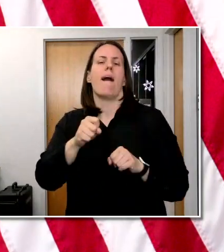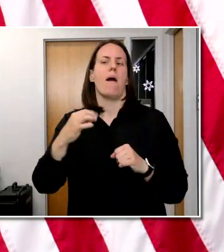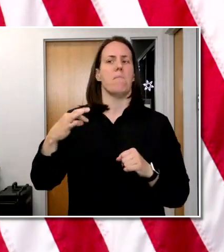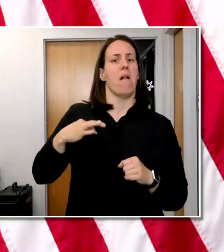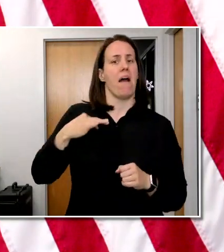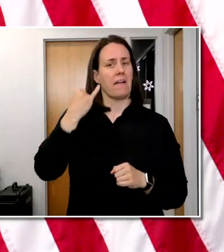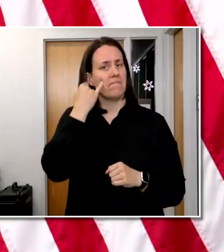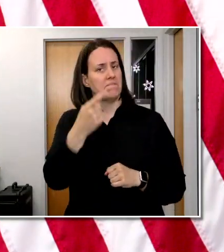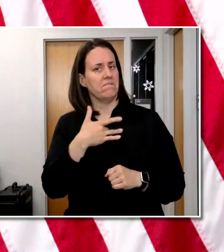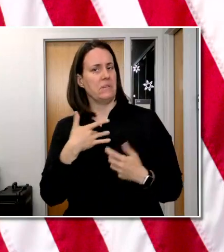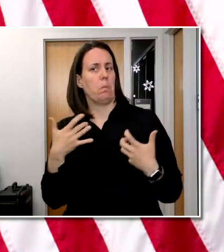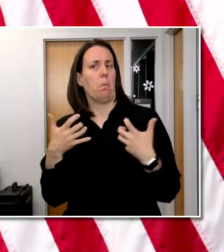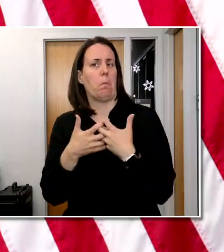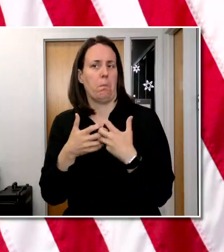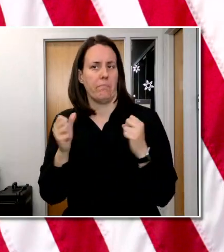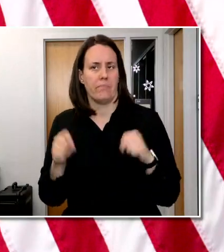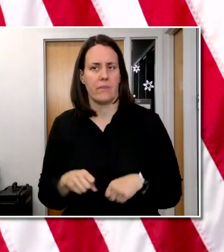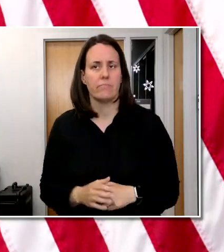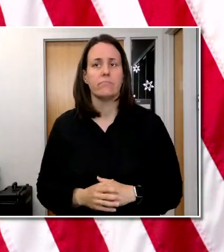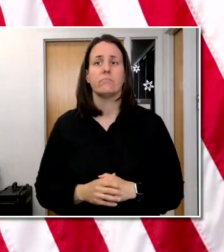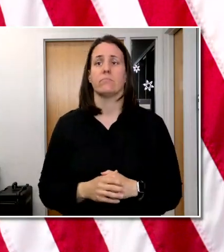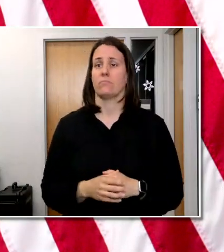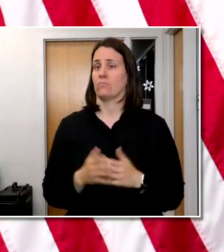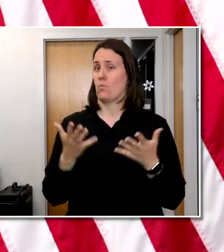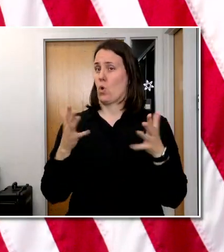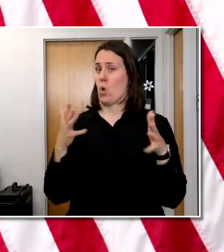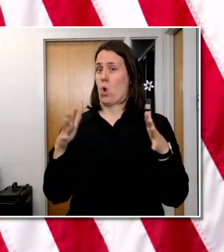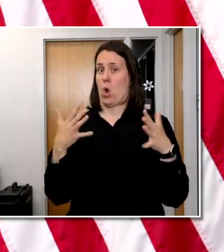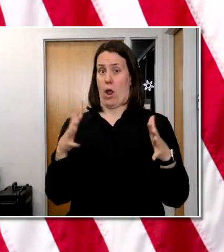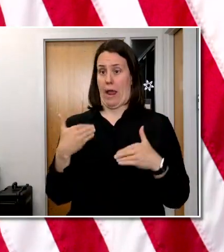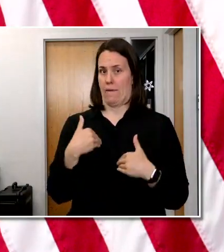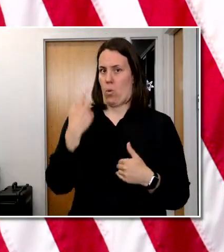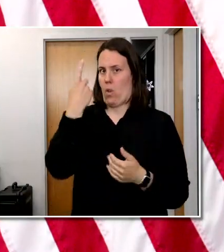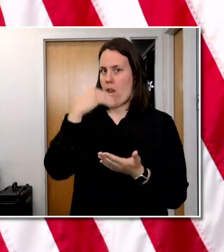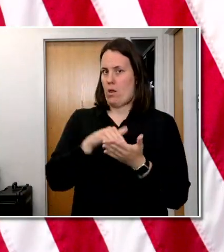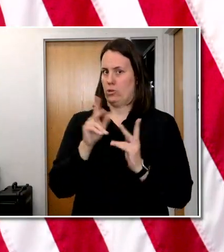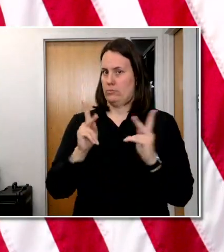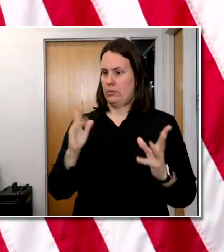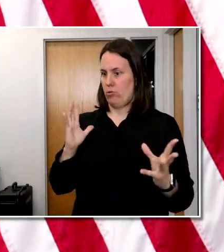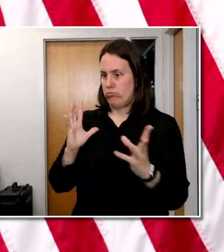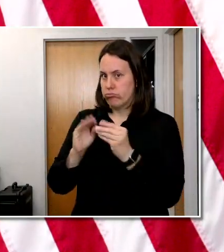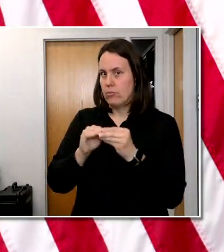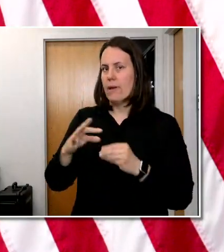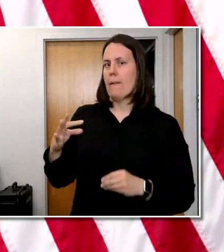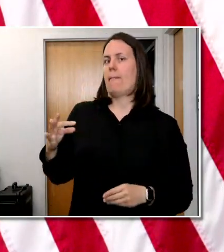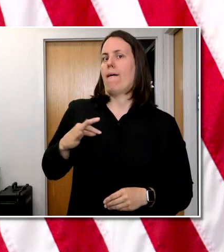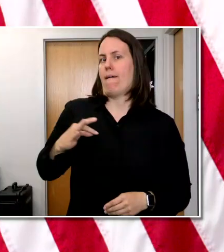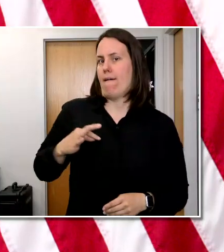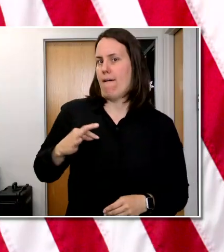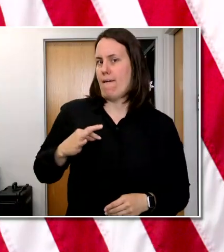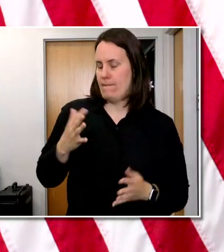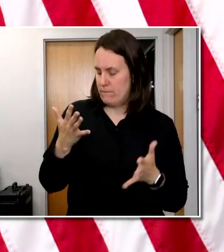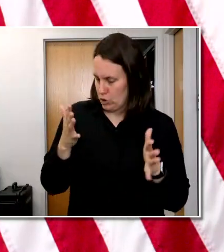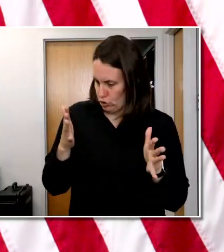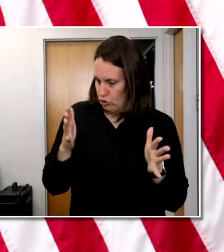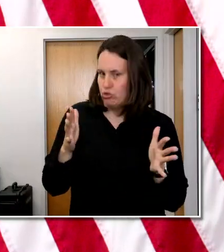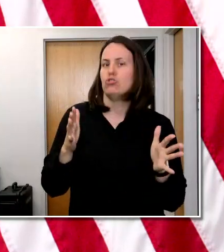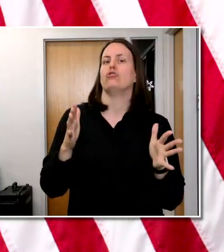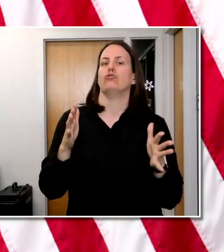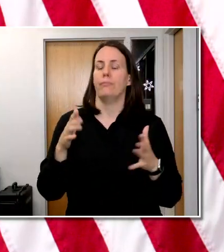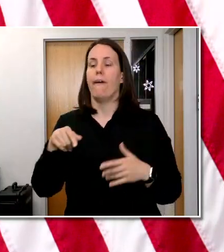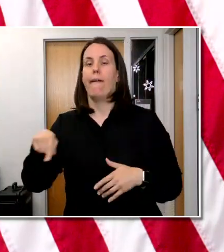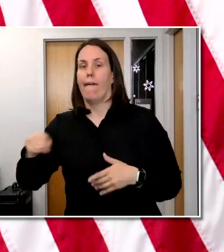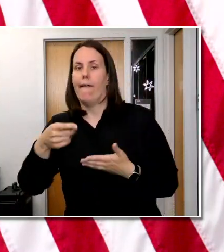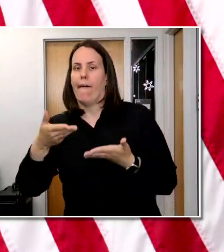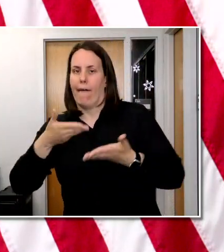first few days. The number of contact tracers we need will depend on the projected number of cases we will need to